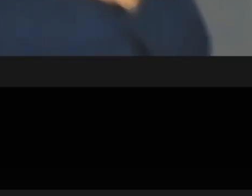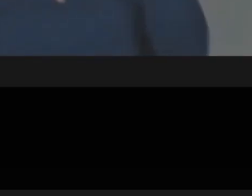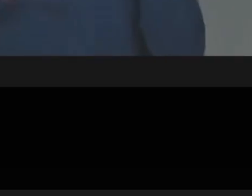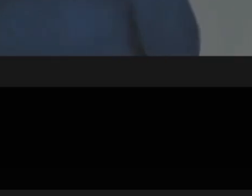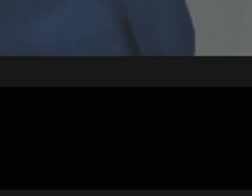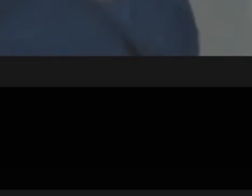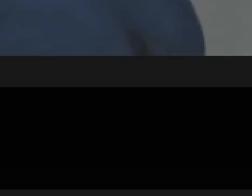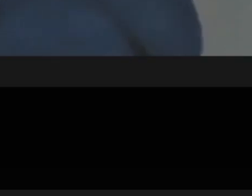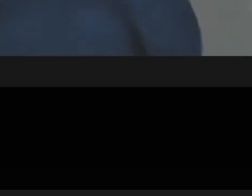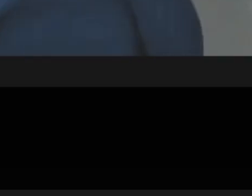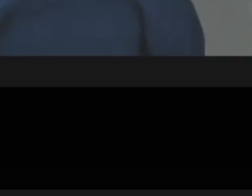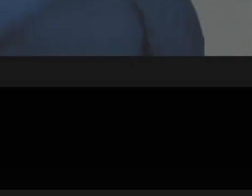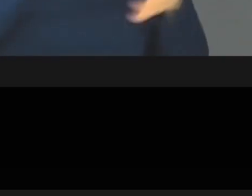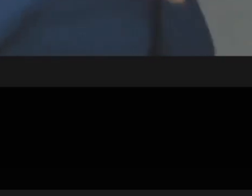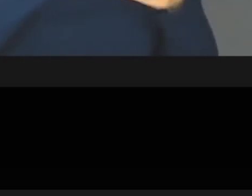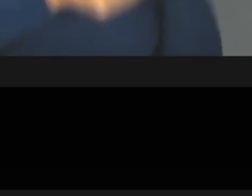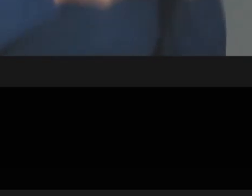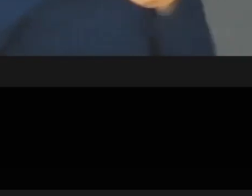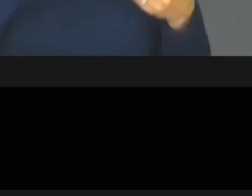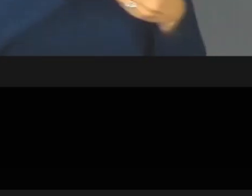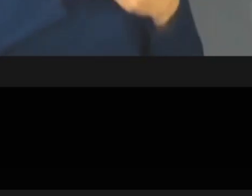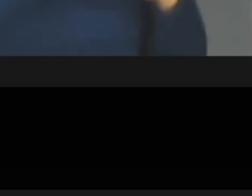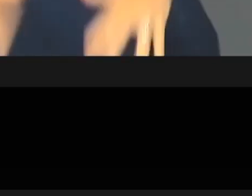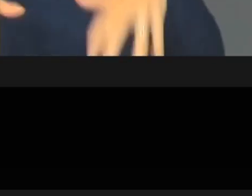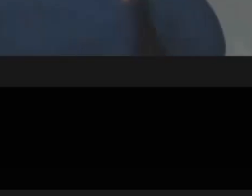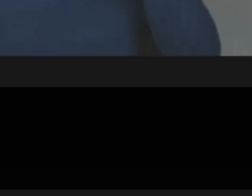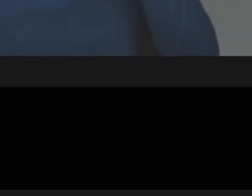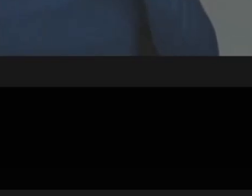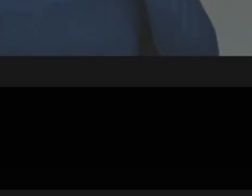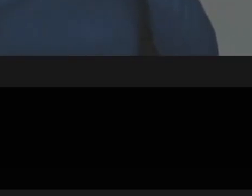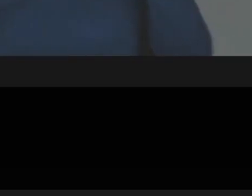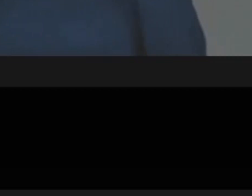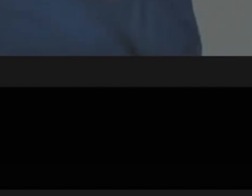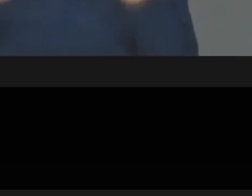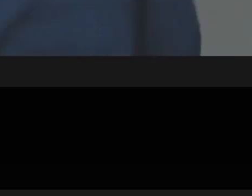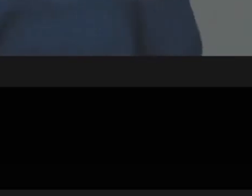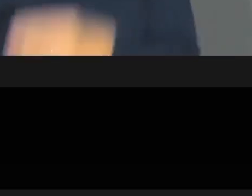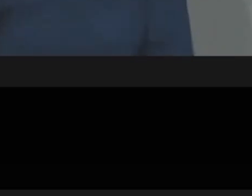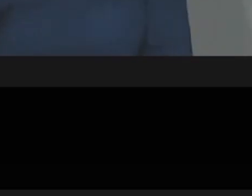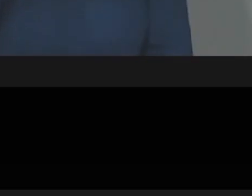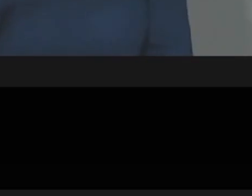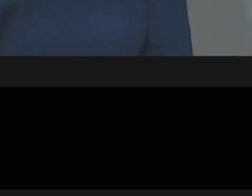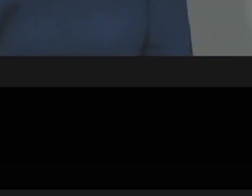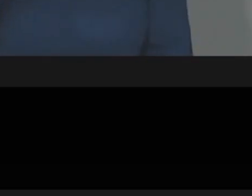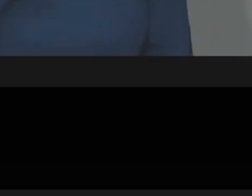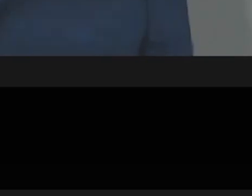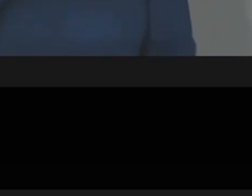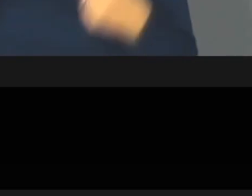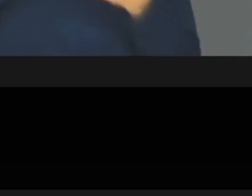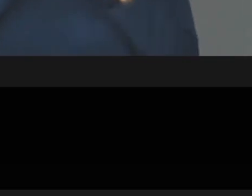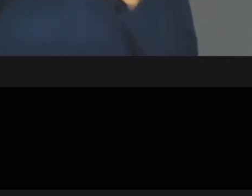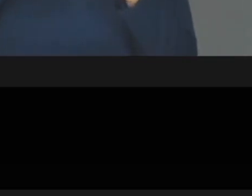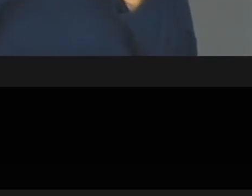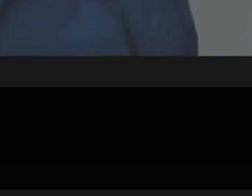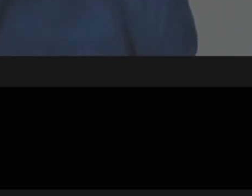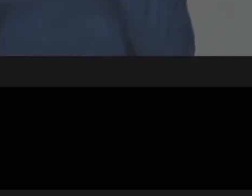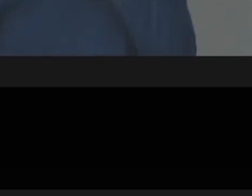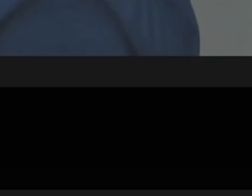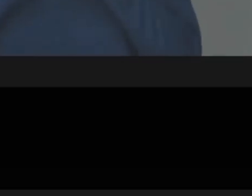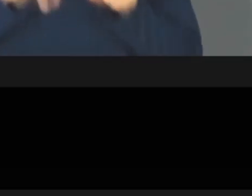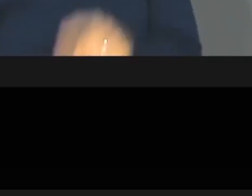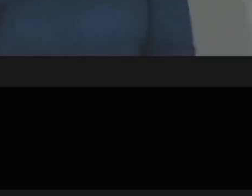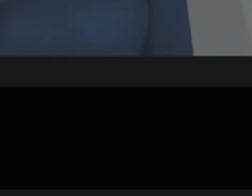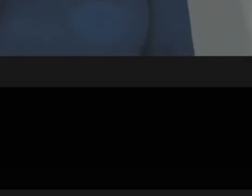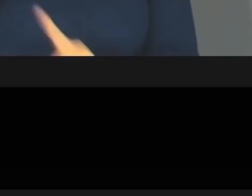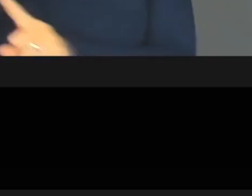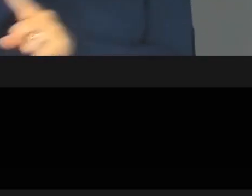process. And we host and moderate the dams, often when there are multiple RCOs in a neighborhood. They can